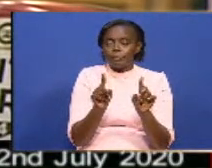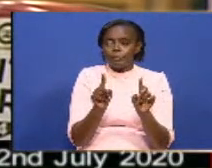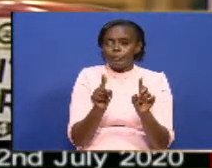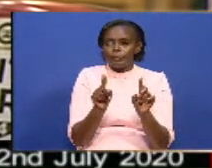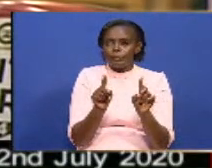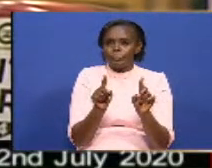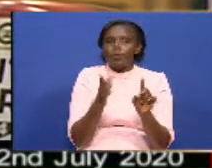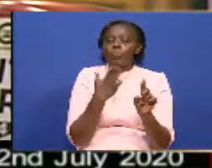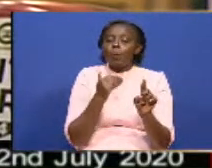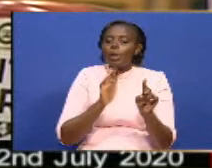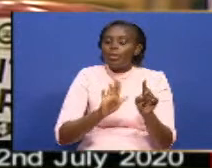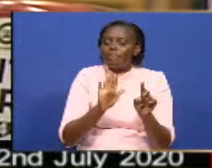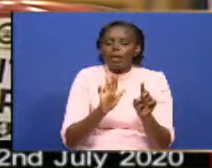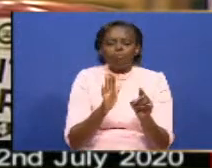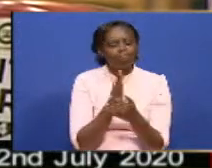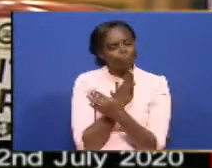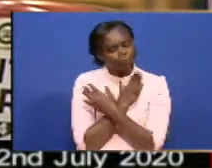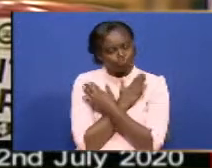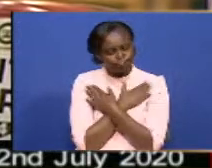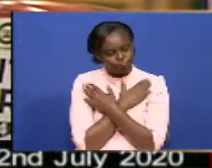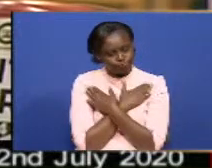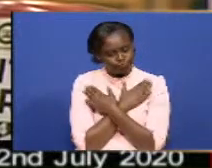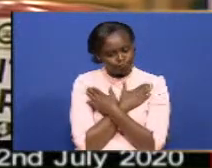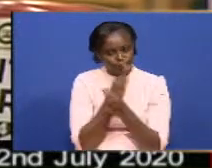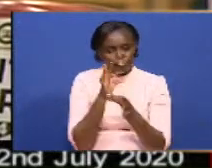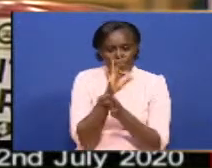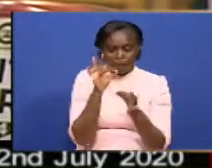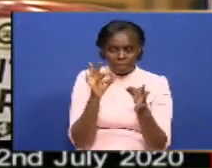And I want them to be friendly, to perfect